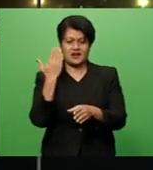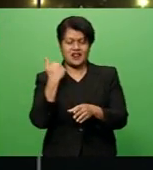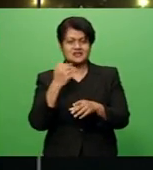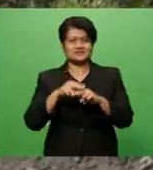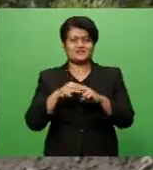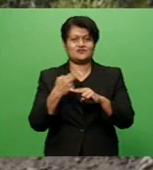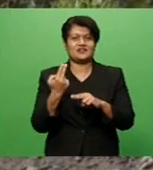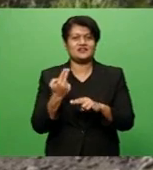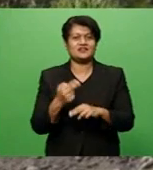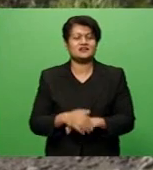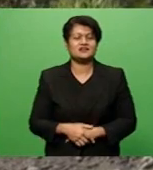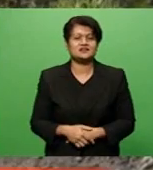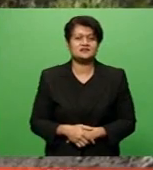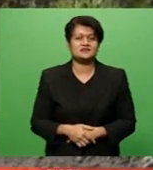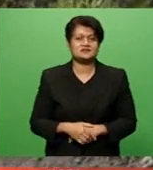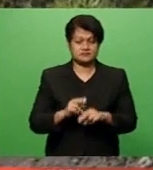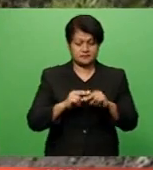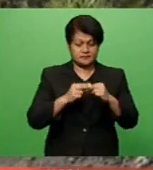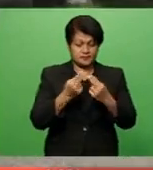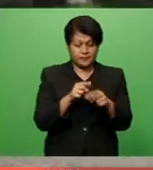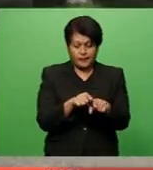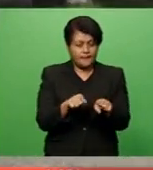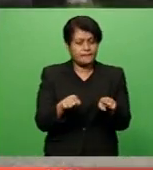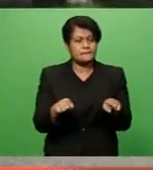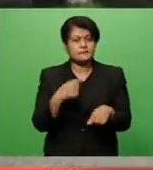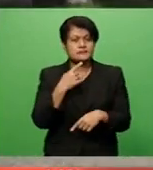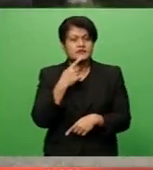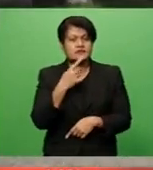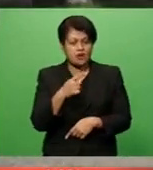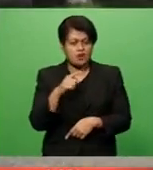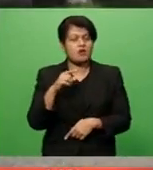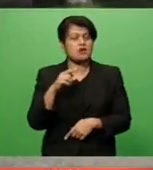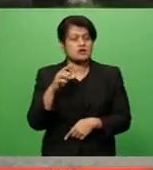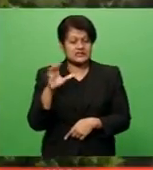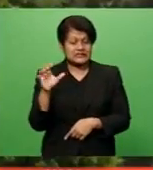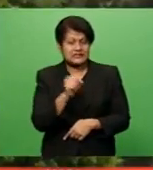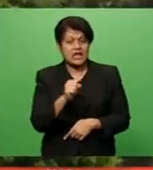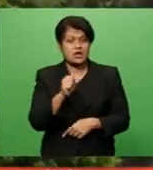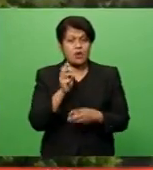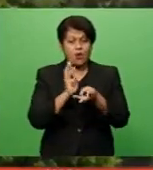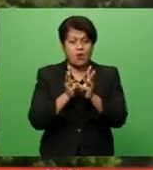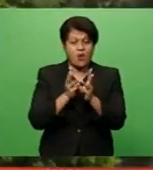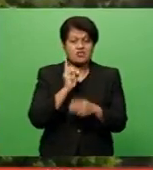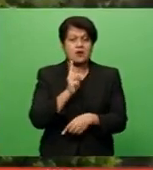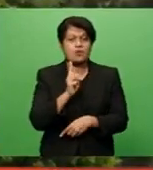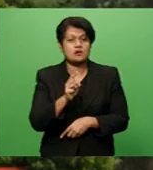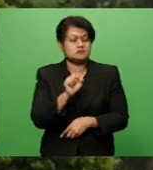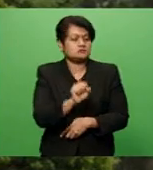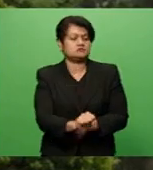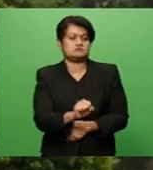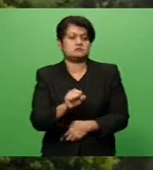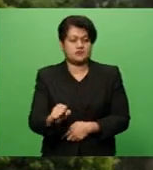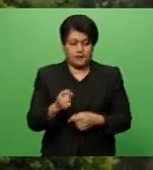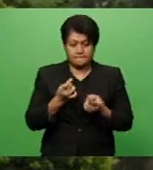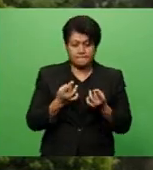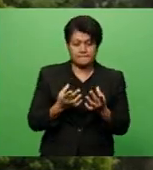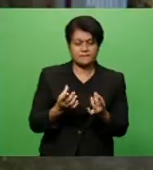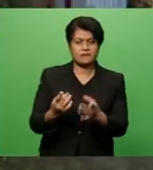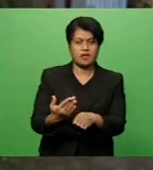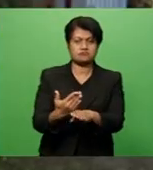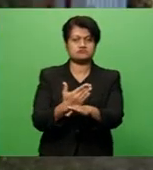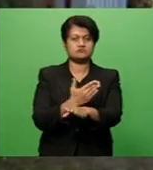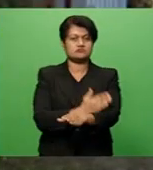more. Families in these settlements say they always take weather warnings seriously and prepare themselves